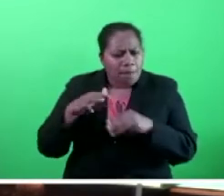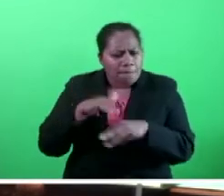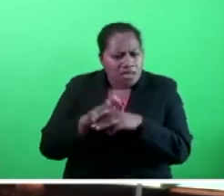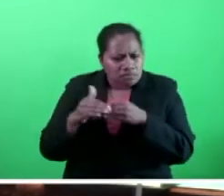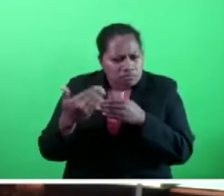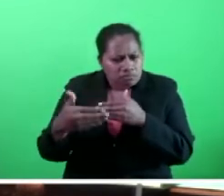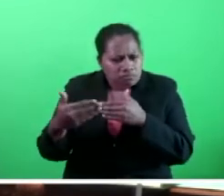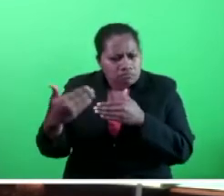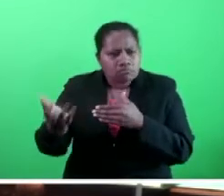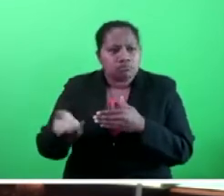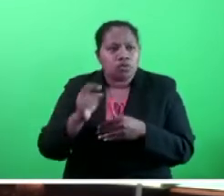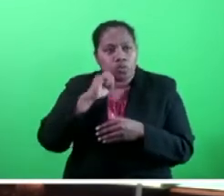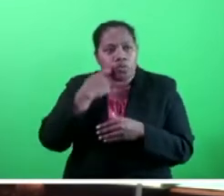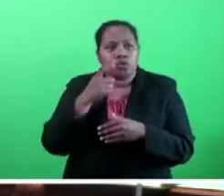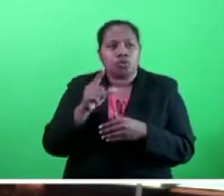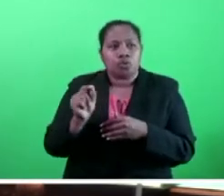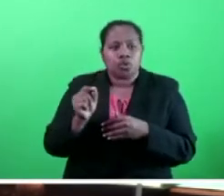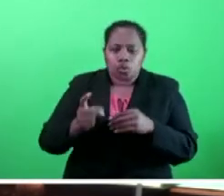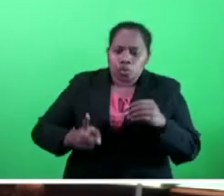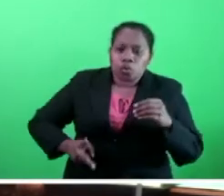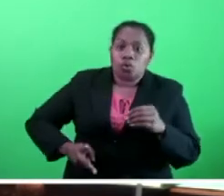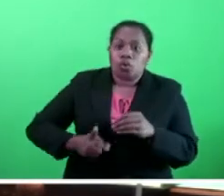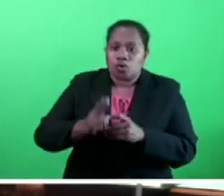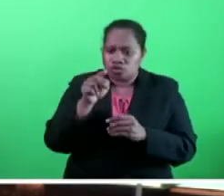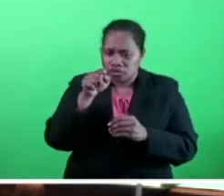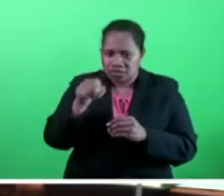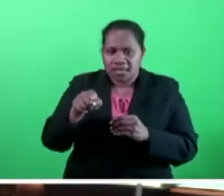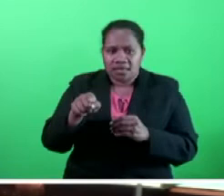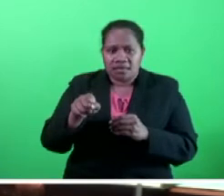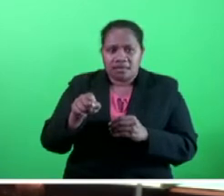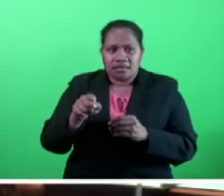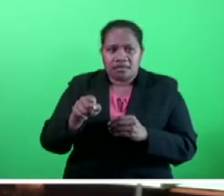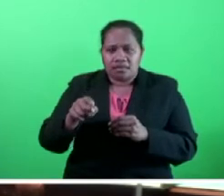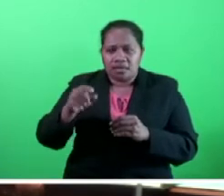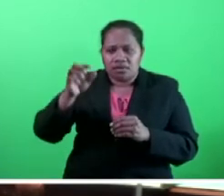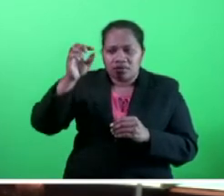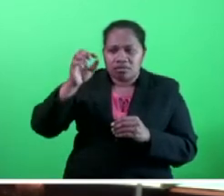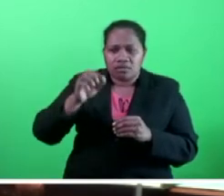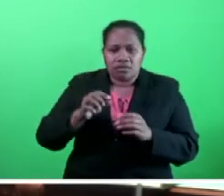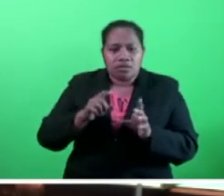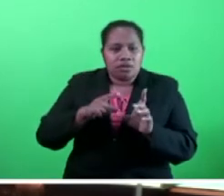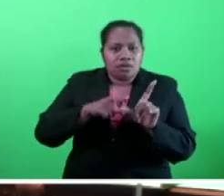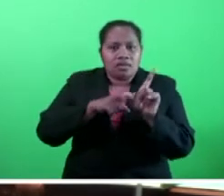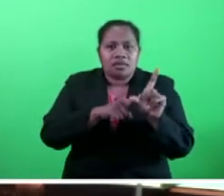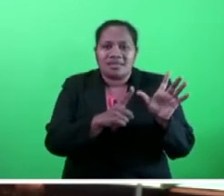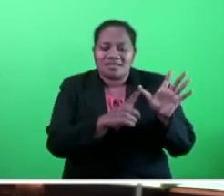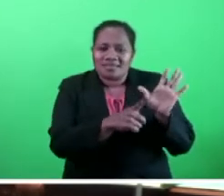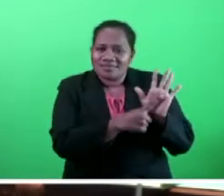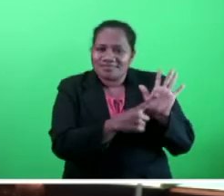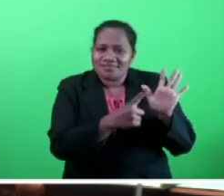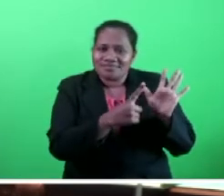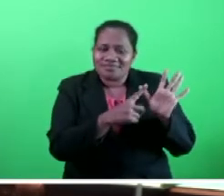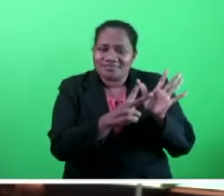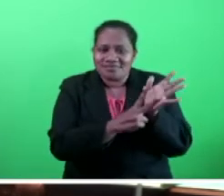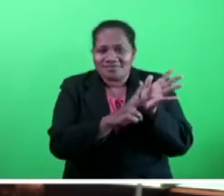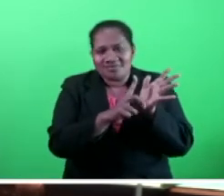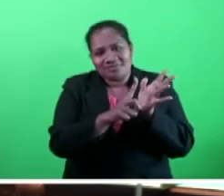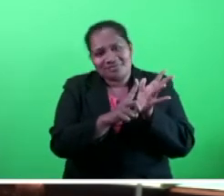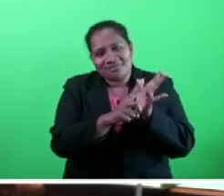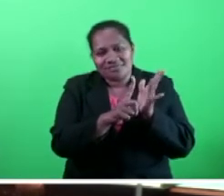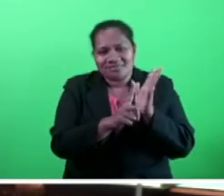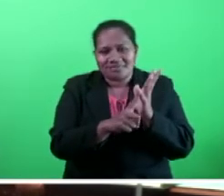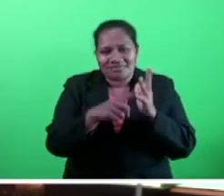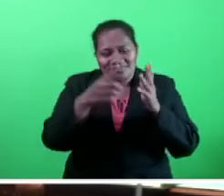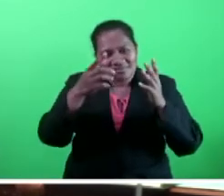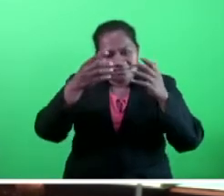formally doing an opening of and launching of that Yellowo beef cattle scheme. Mr. Speaker, the Ministry's challenge. There